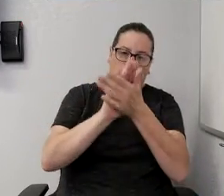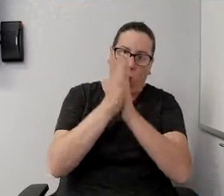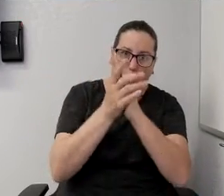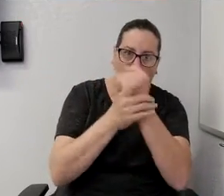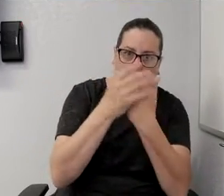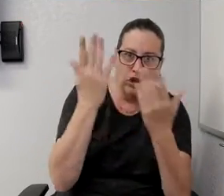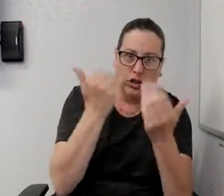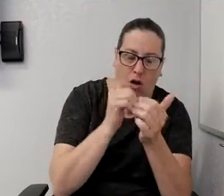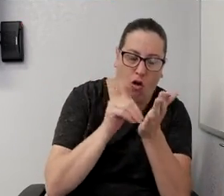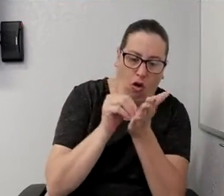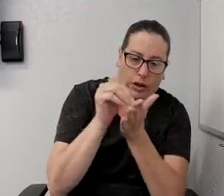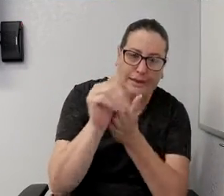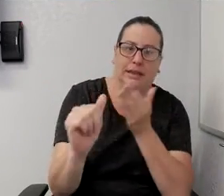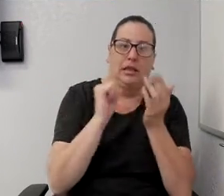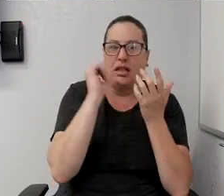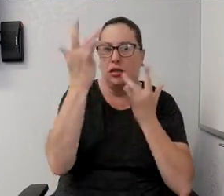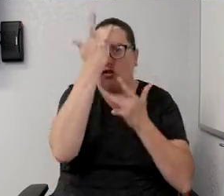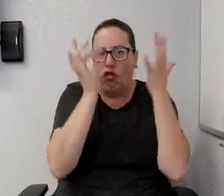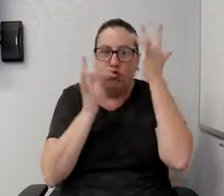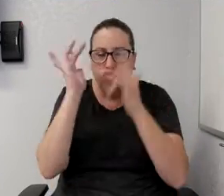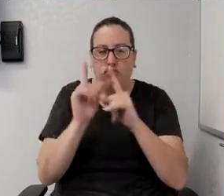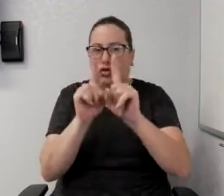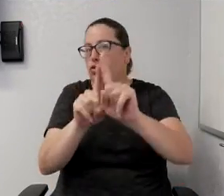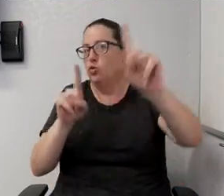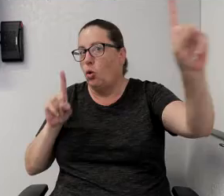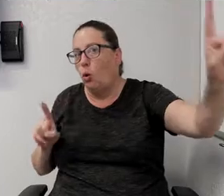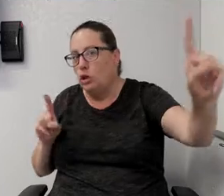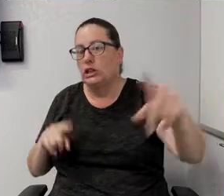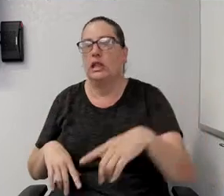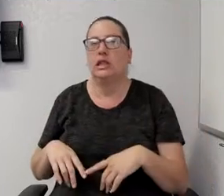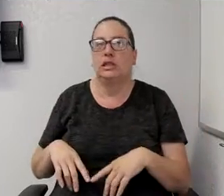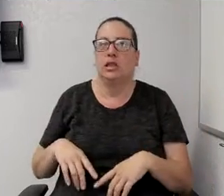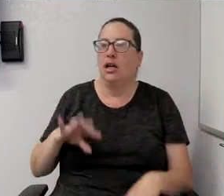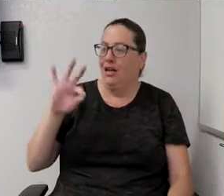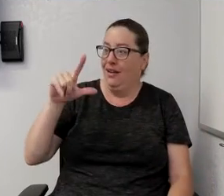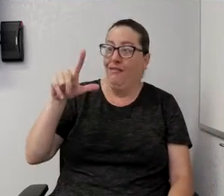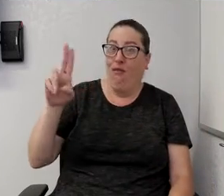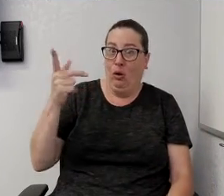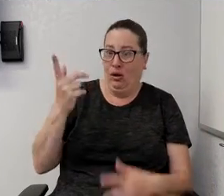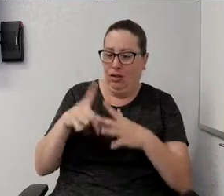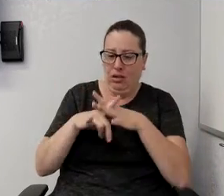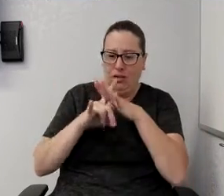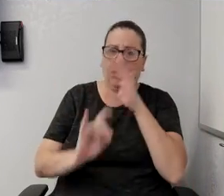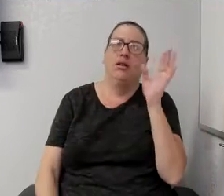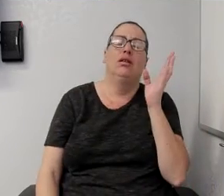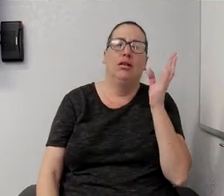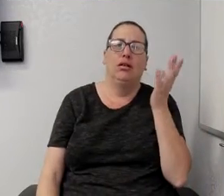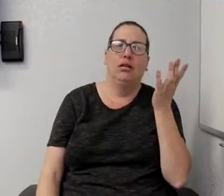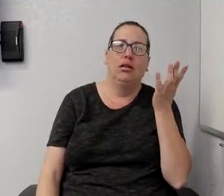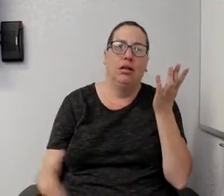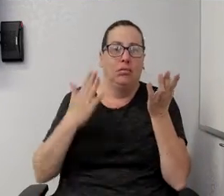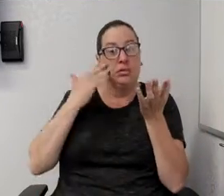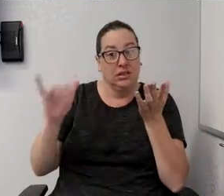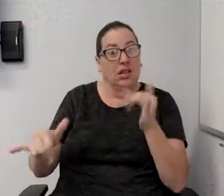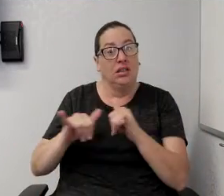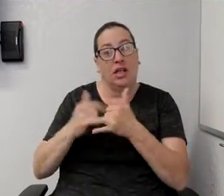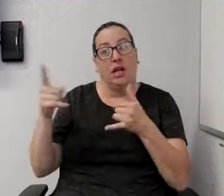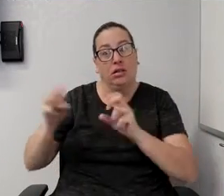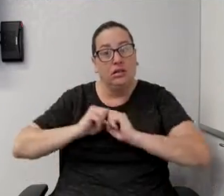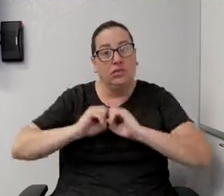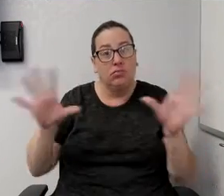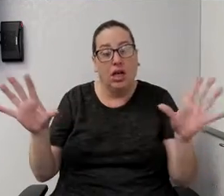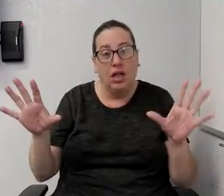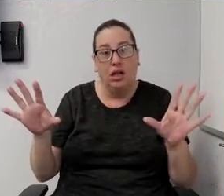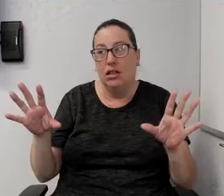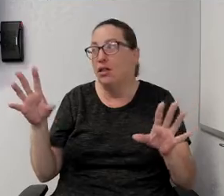their faces, social distancing, the flu disappeared because that's how it spread too. It spread by But